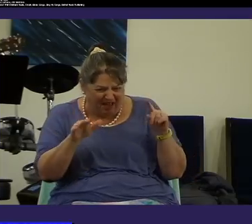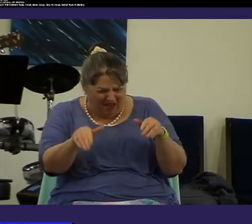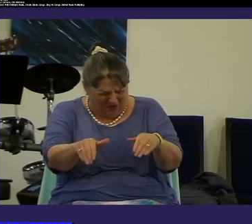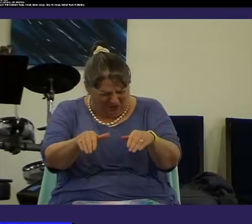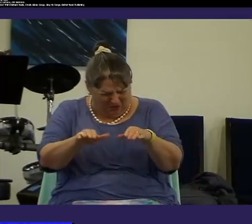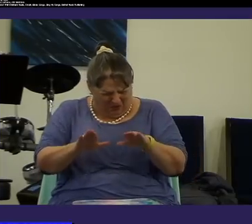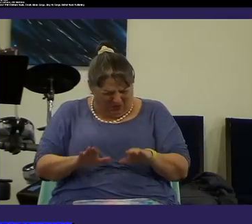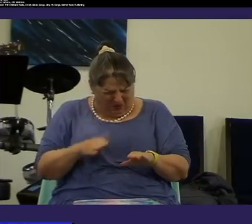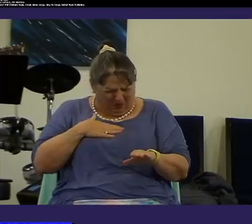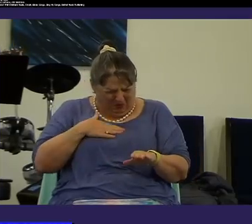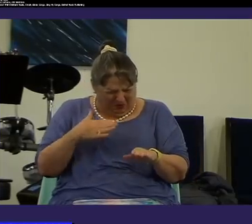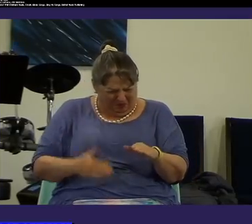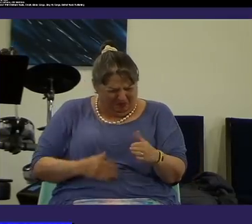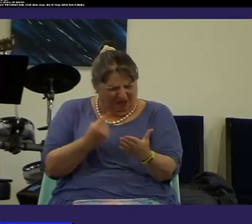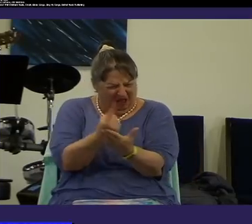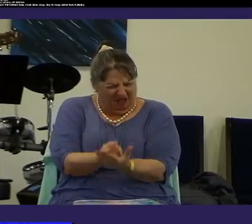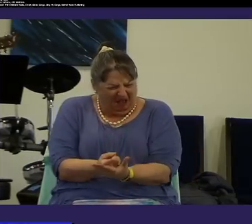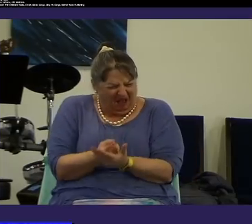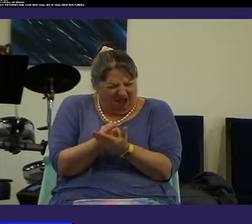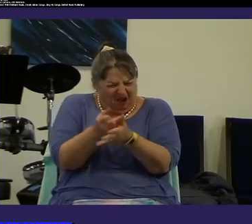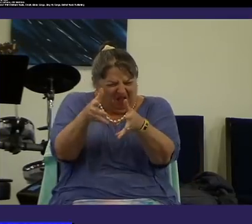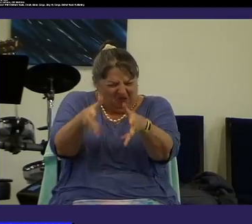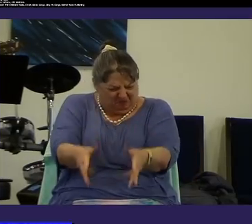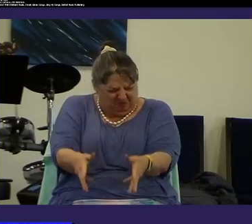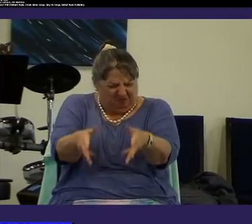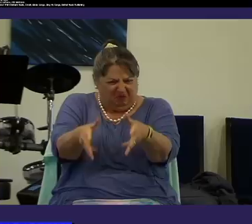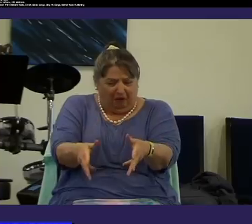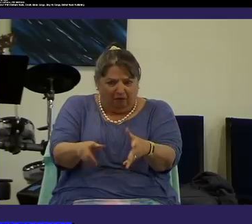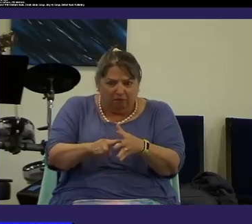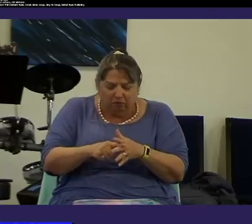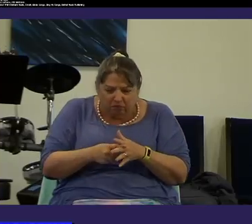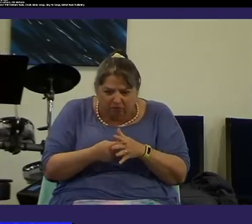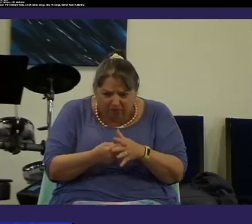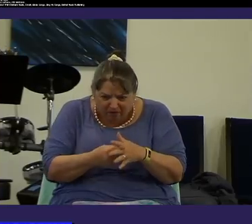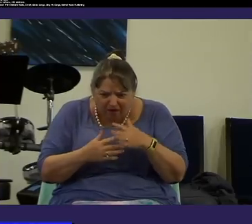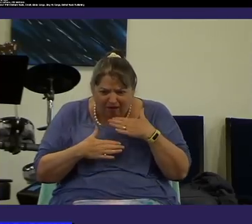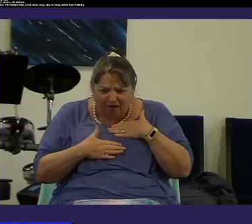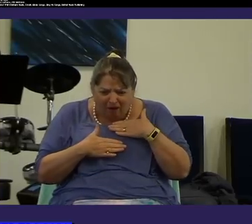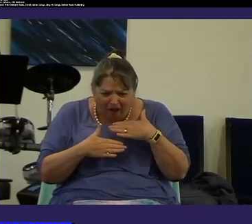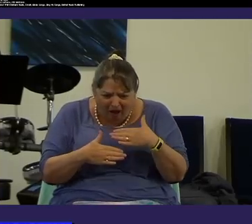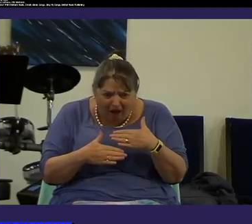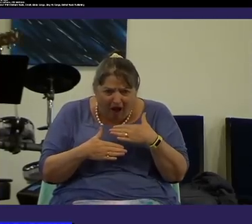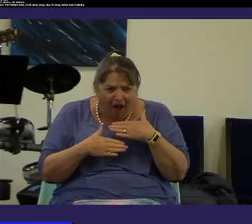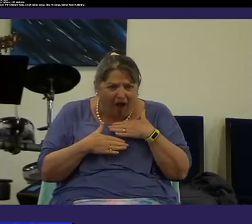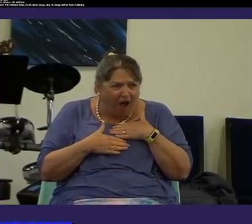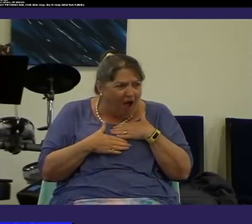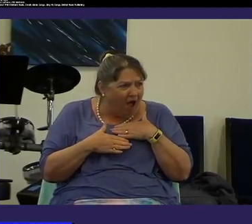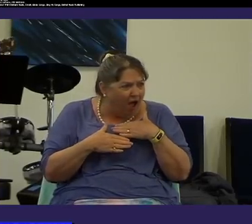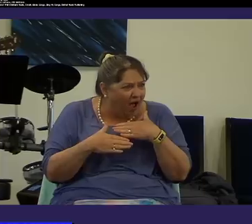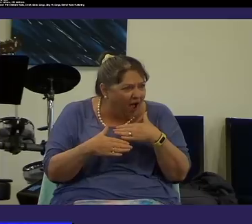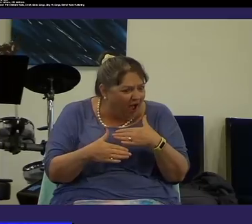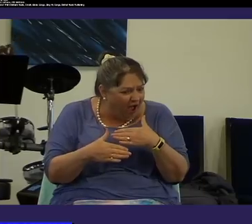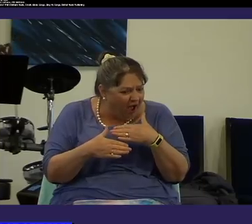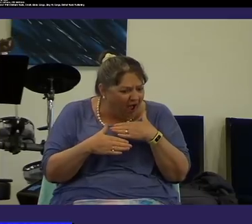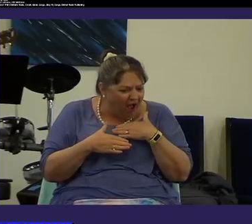promise, your buried body began to